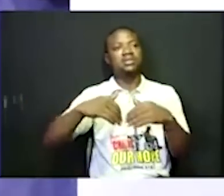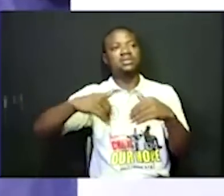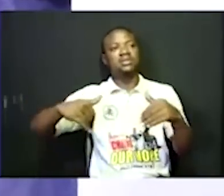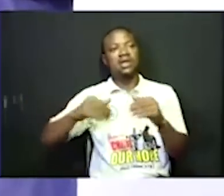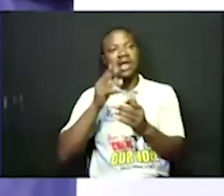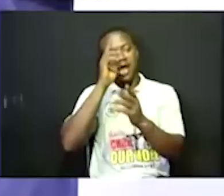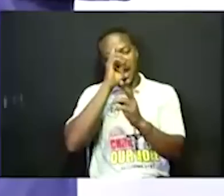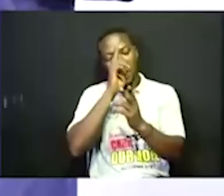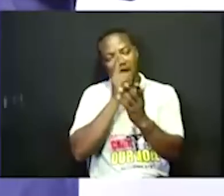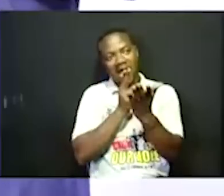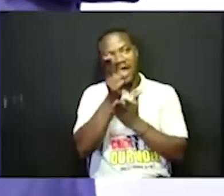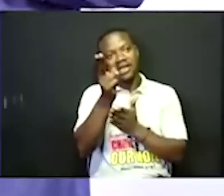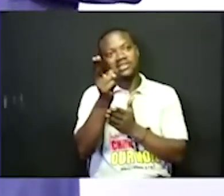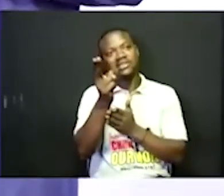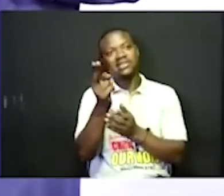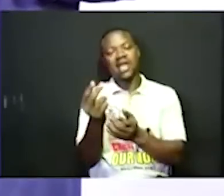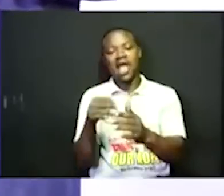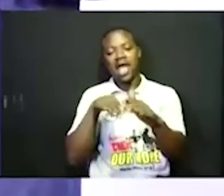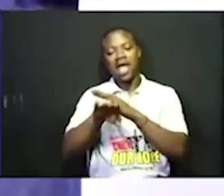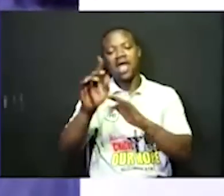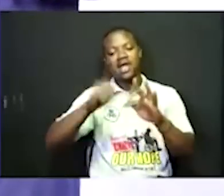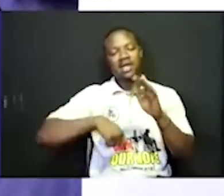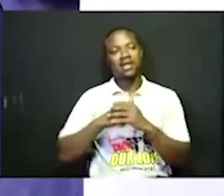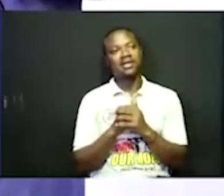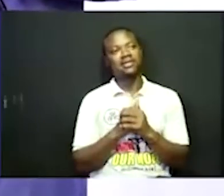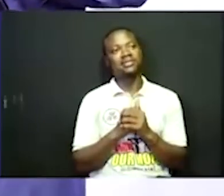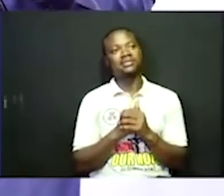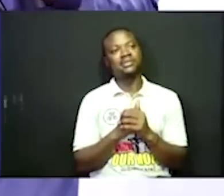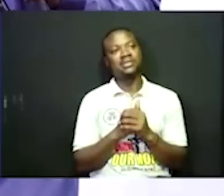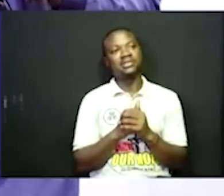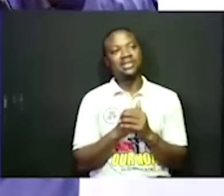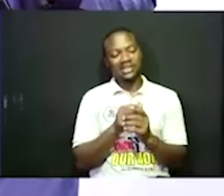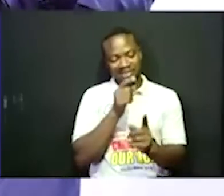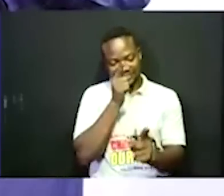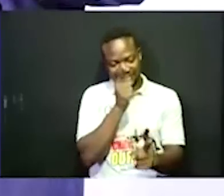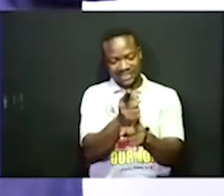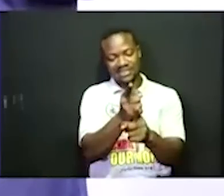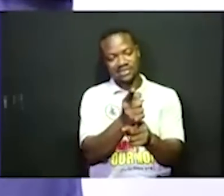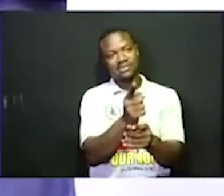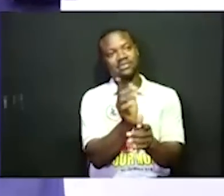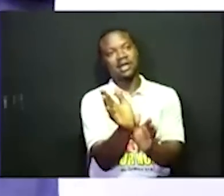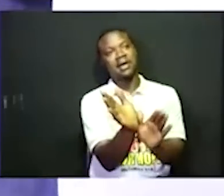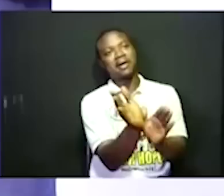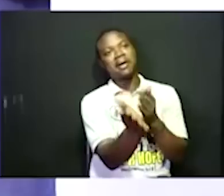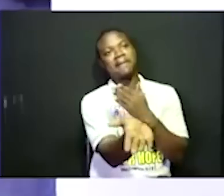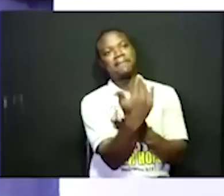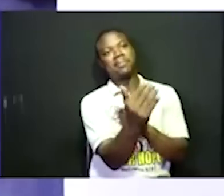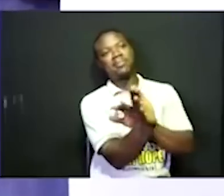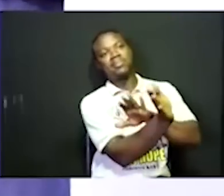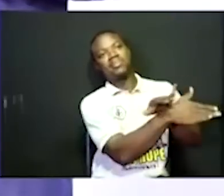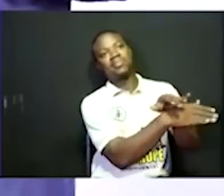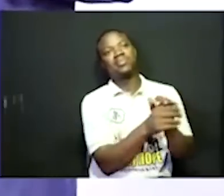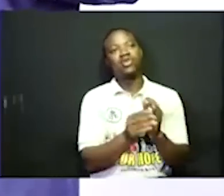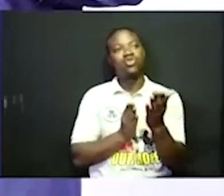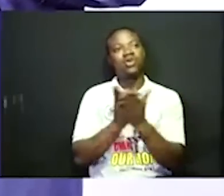enter. Na wadani atemu eni na trini akojina echichiri na nokre ahwiase edwam